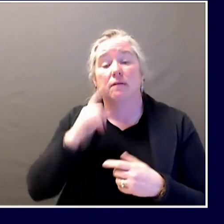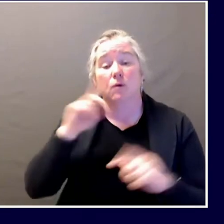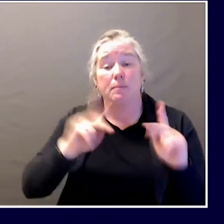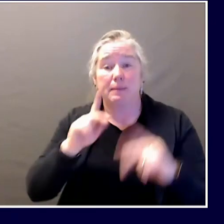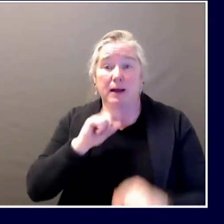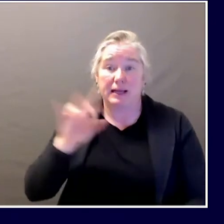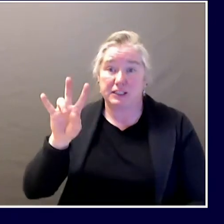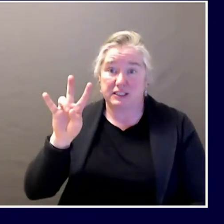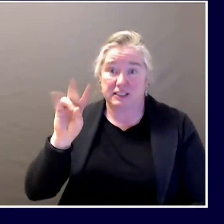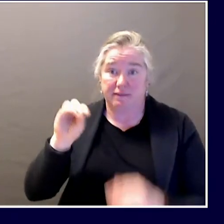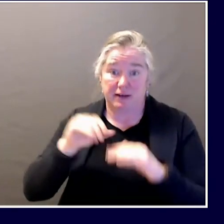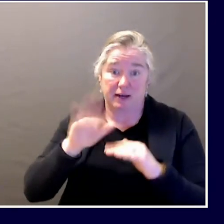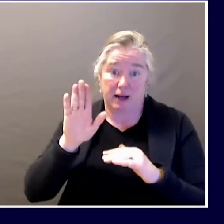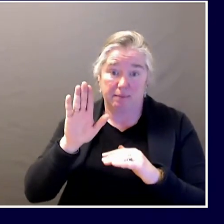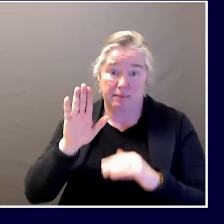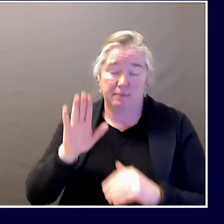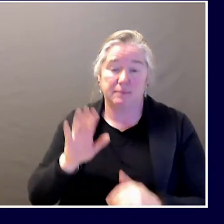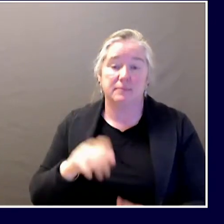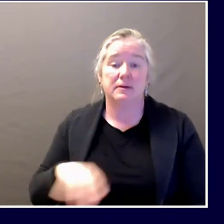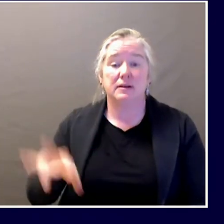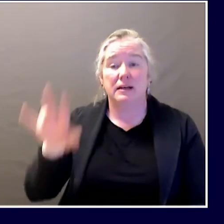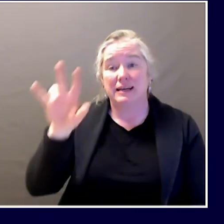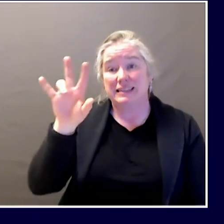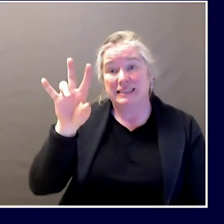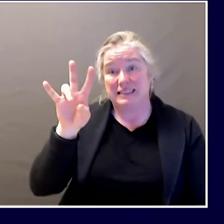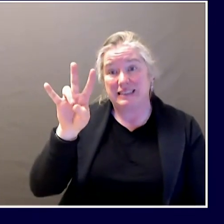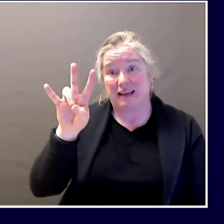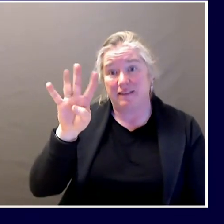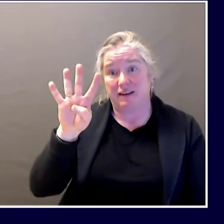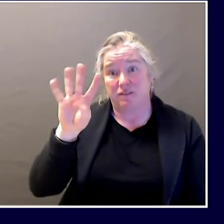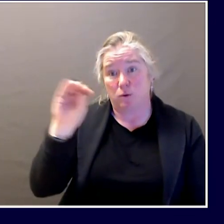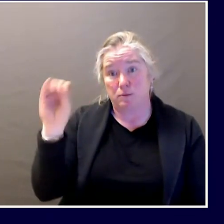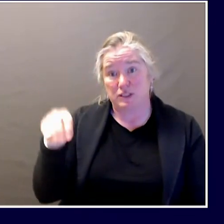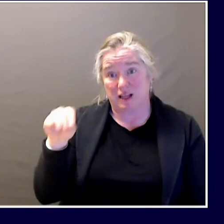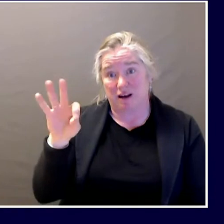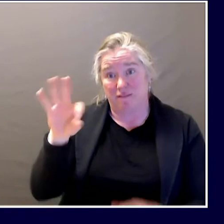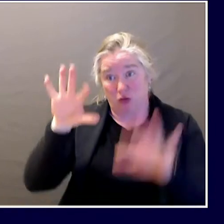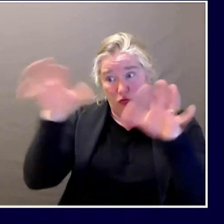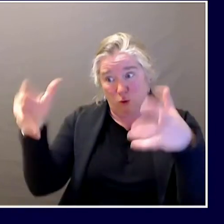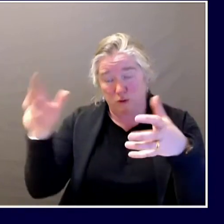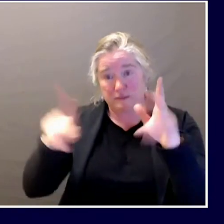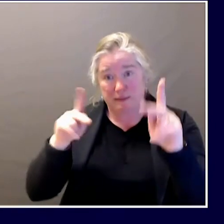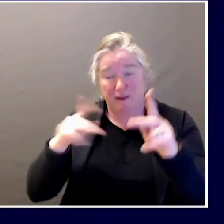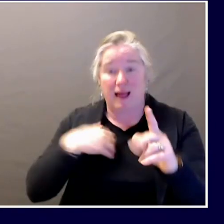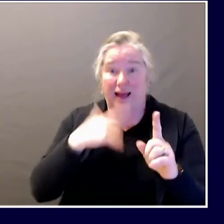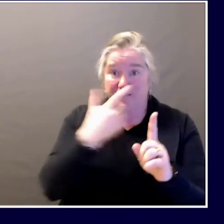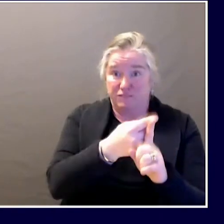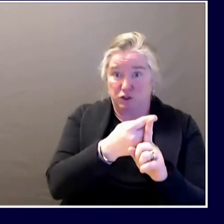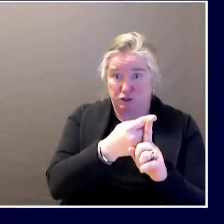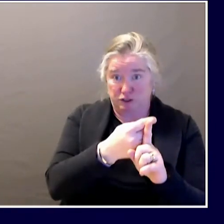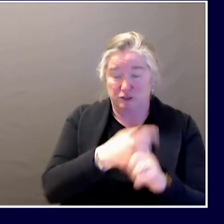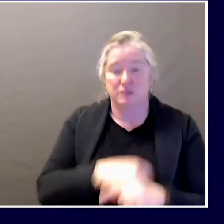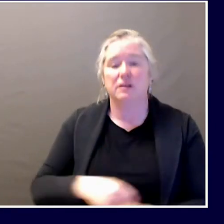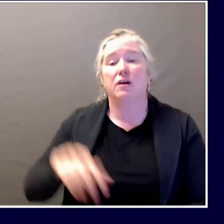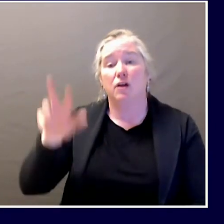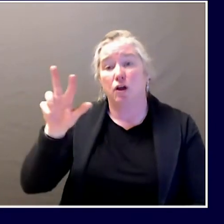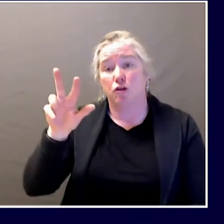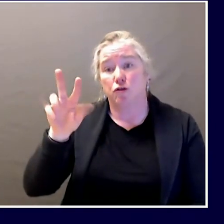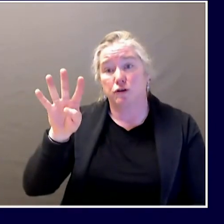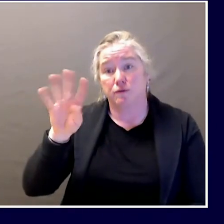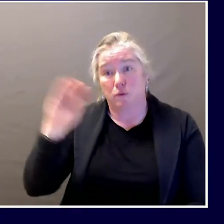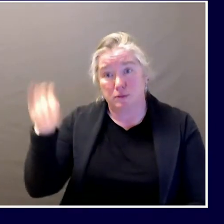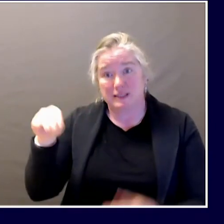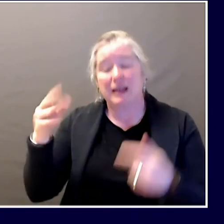we provided 74% of them a first dose and 34% of them a final